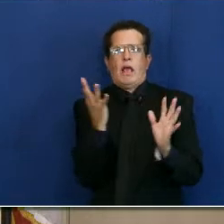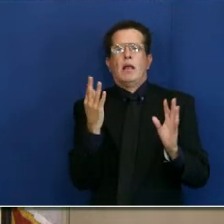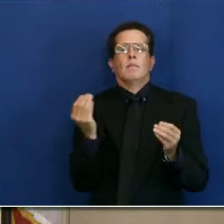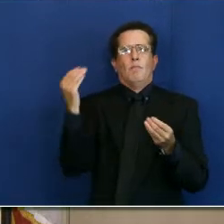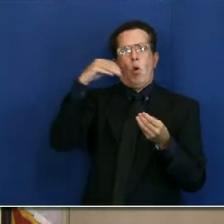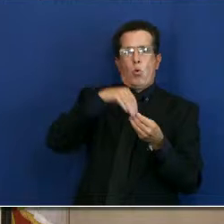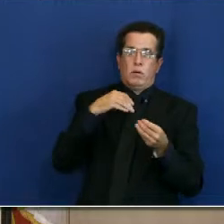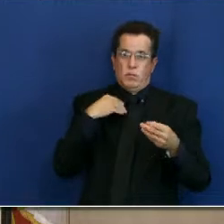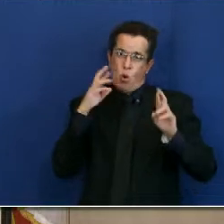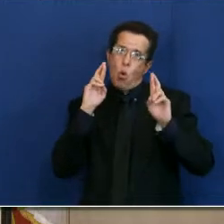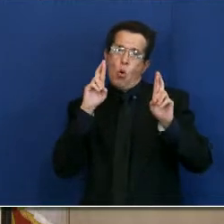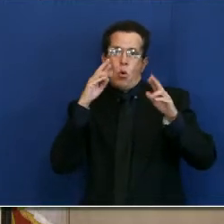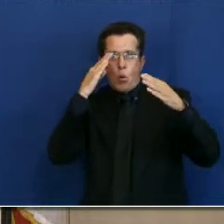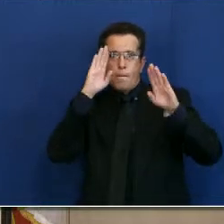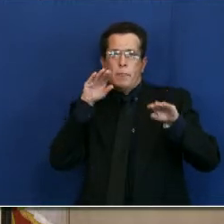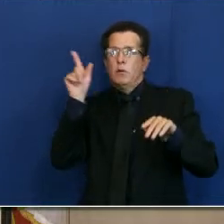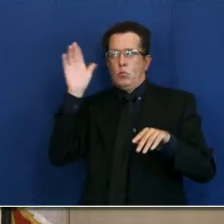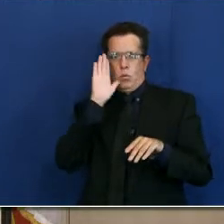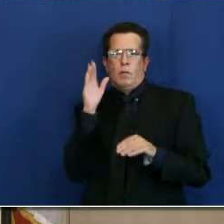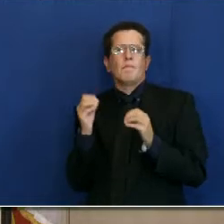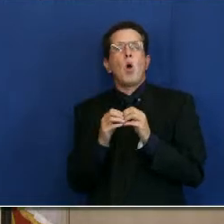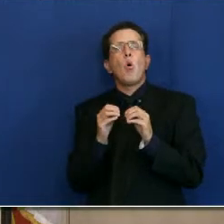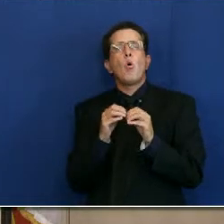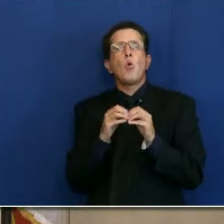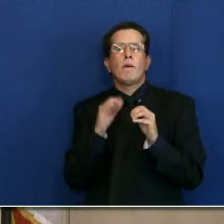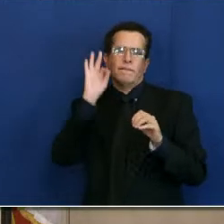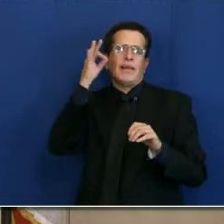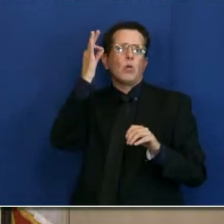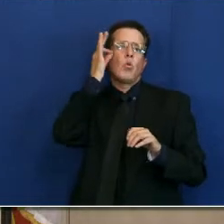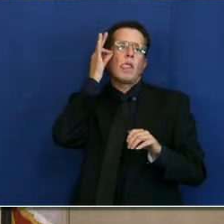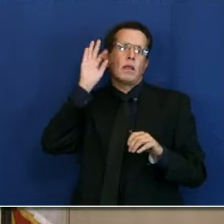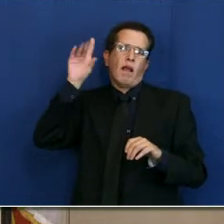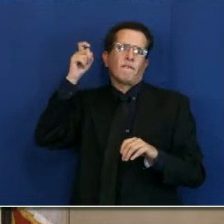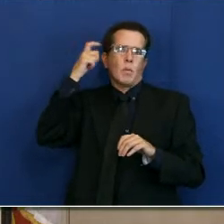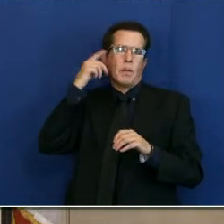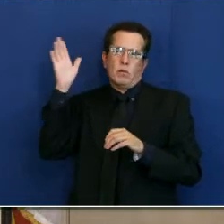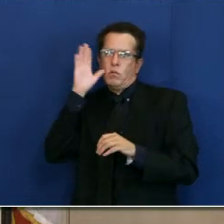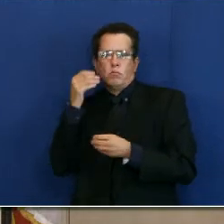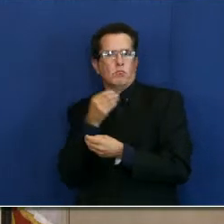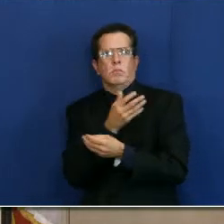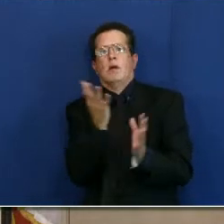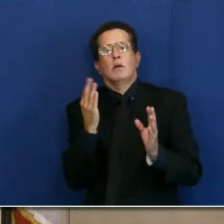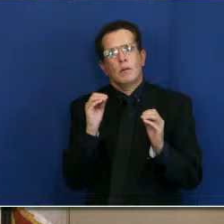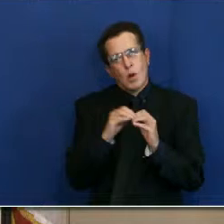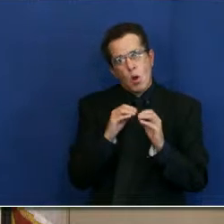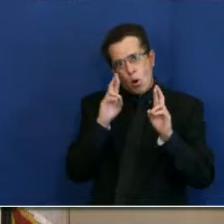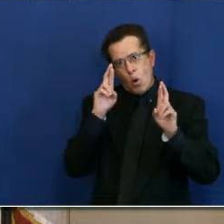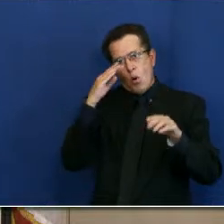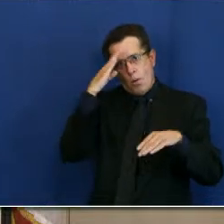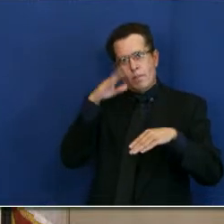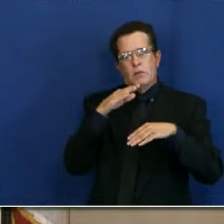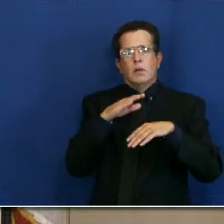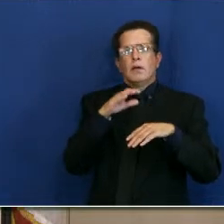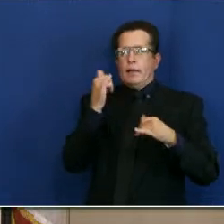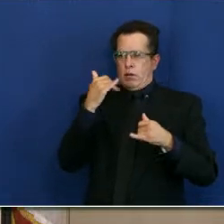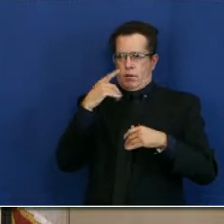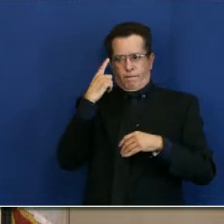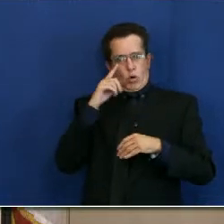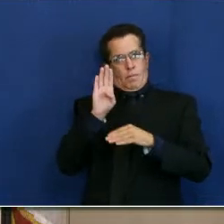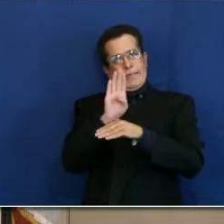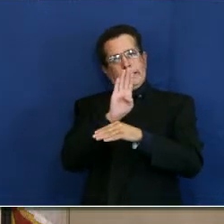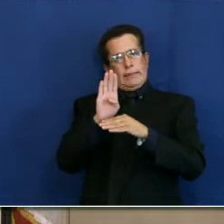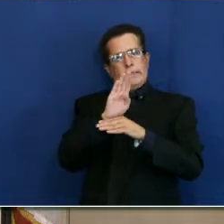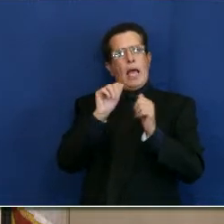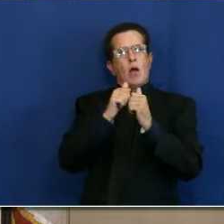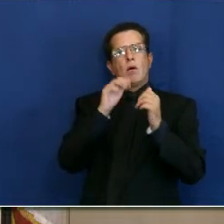and so it's our hope that there will be more help and assistance coming from the federal government. As it relates to outdoor entities getting back to work, We